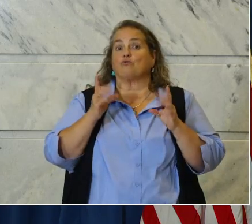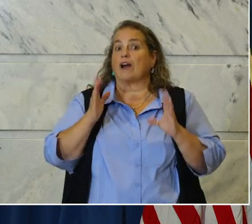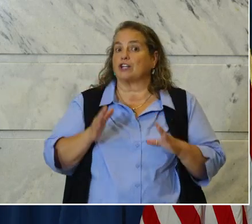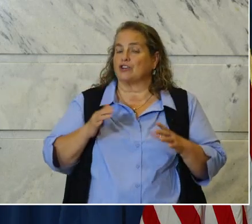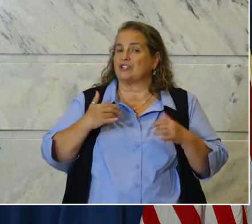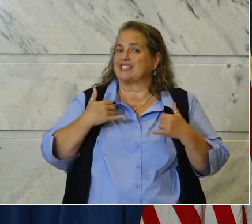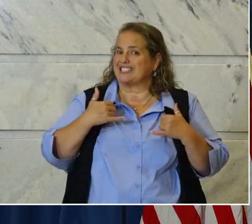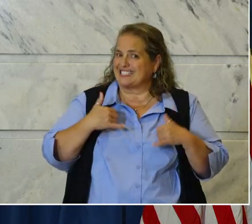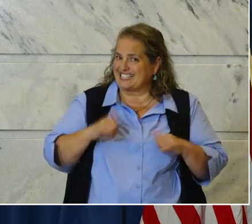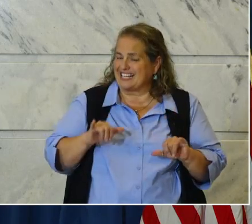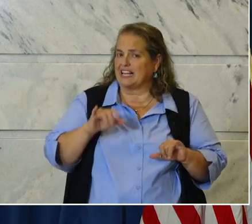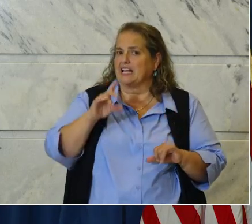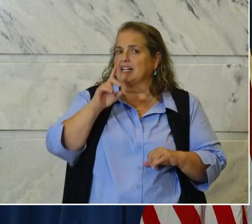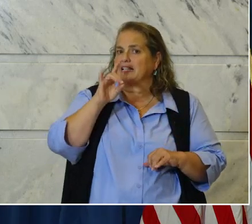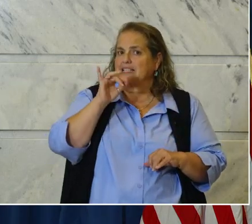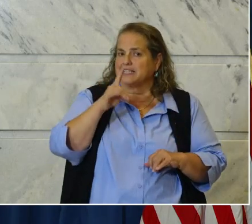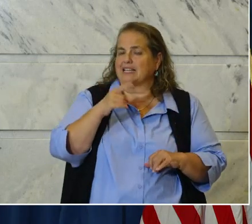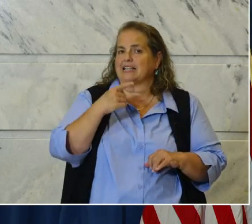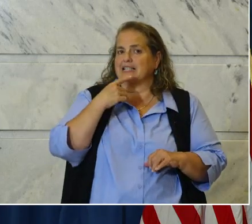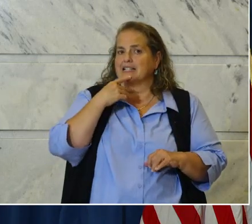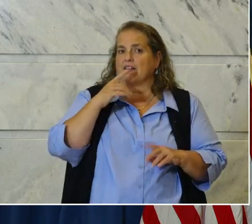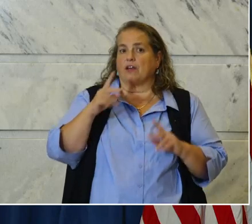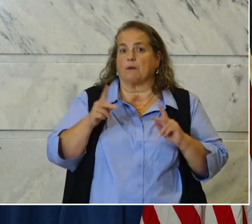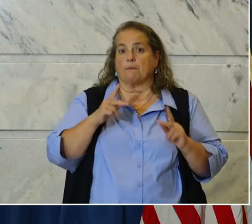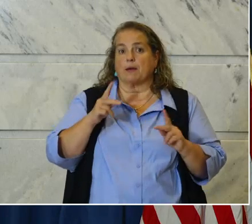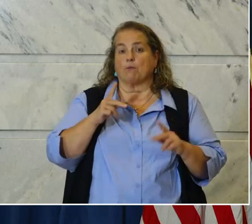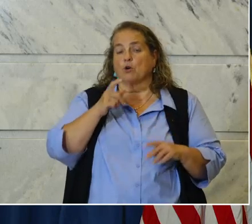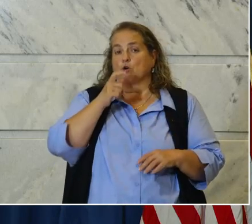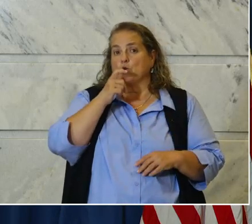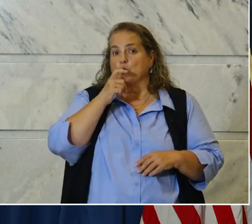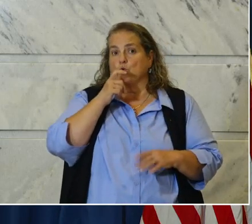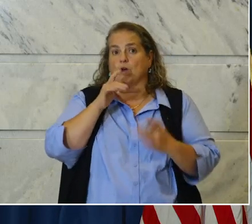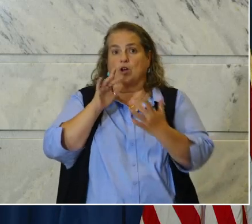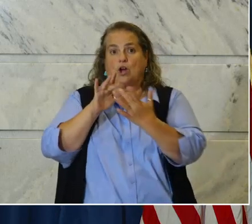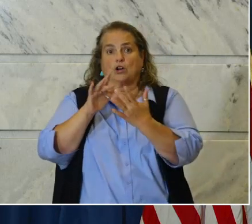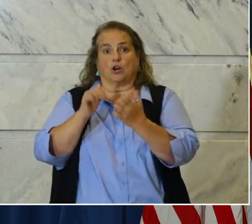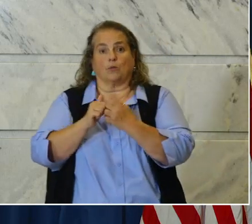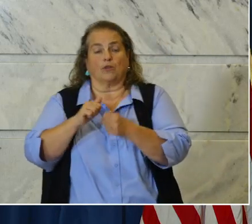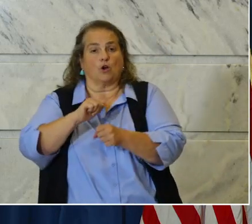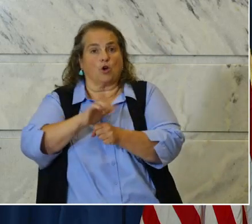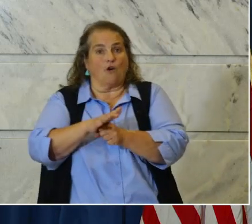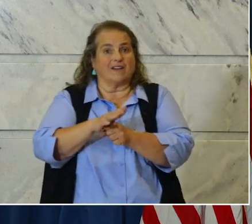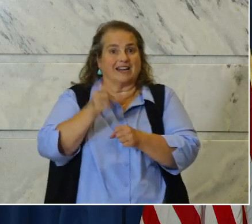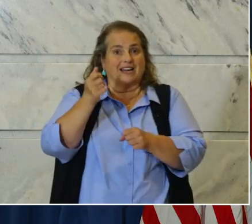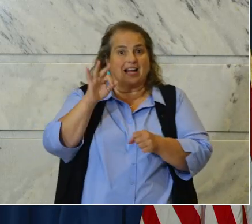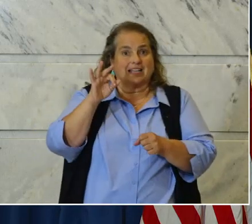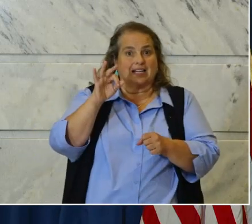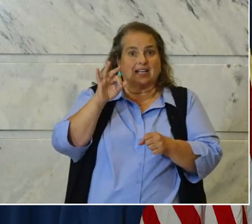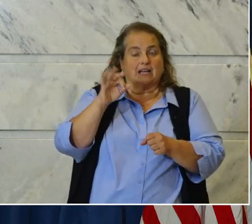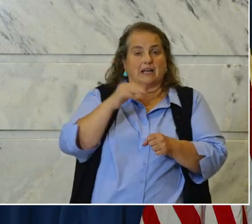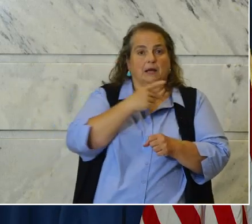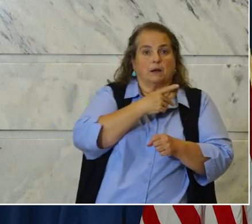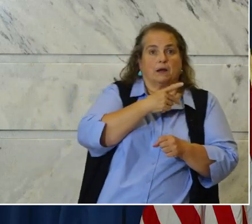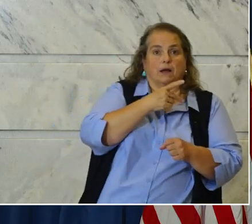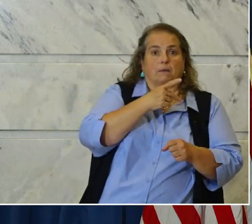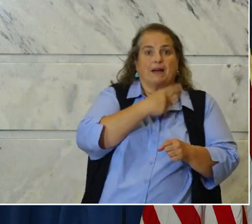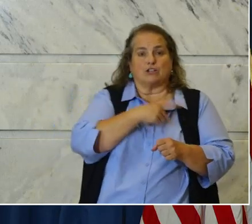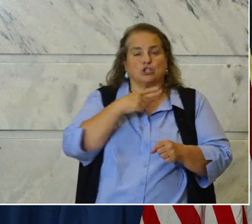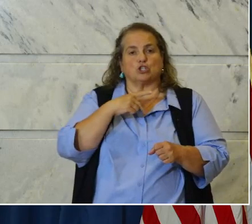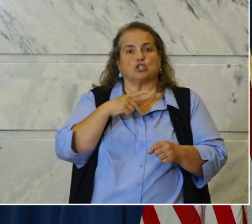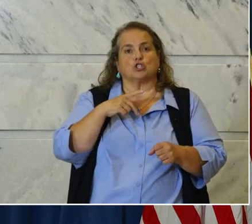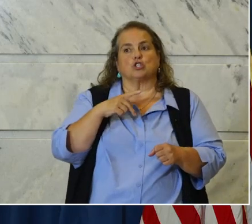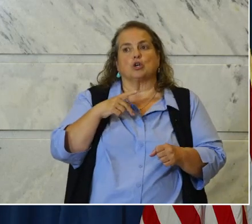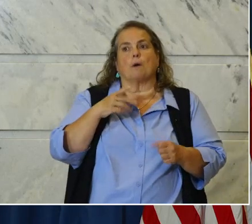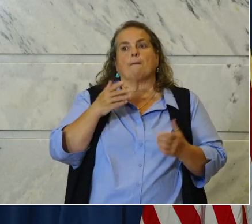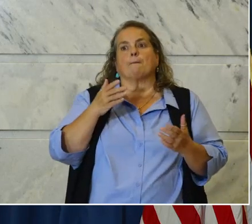that people who come into contact with COVID-19 patients should get tested. They said they may get tested. Right. What's